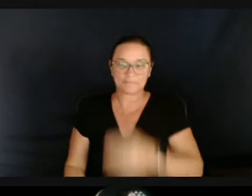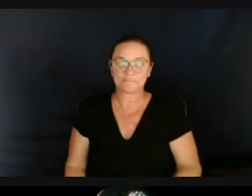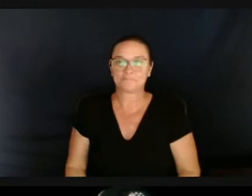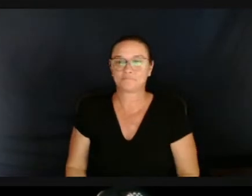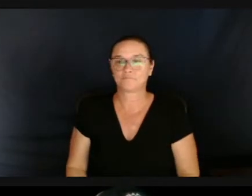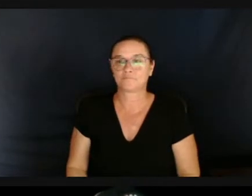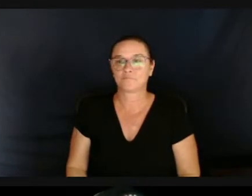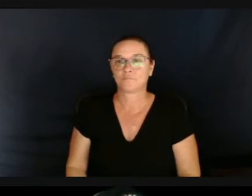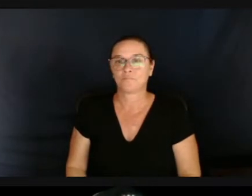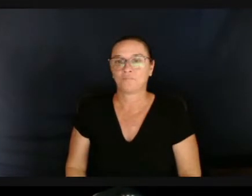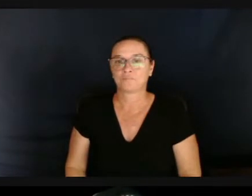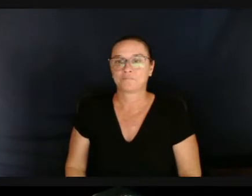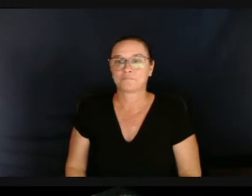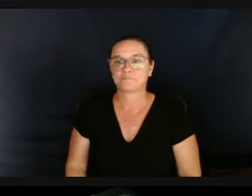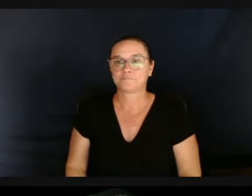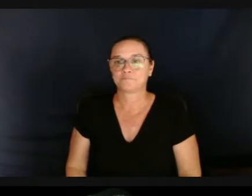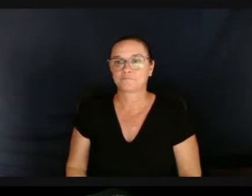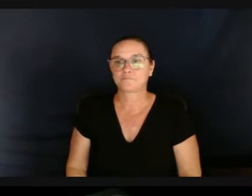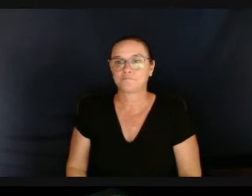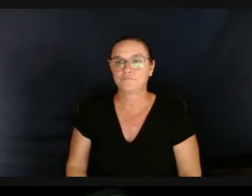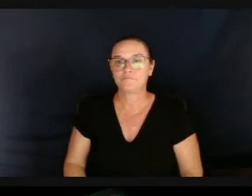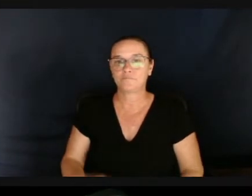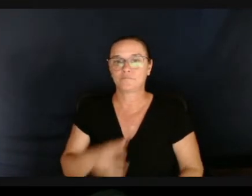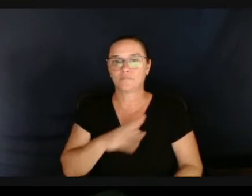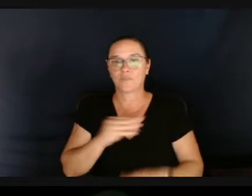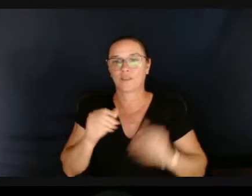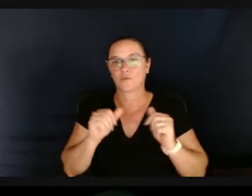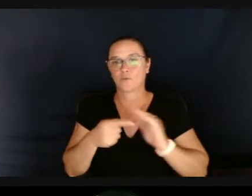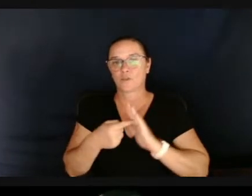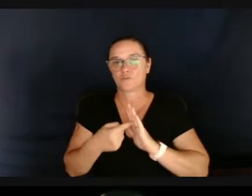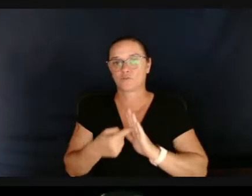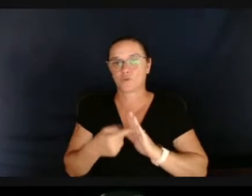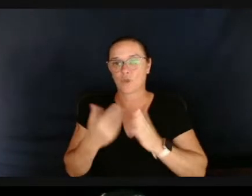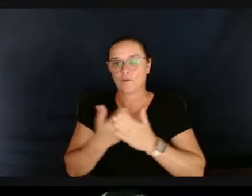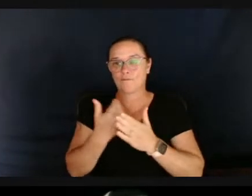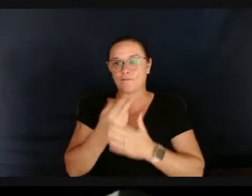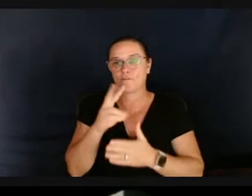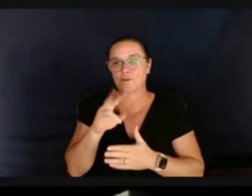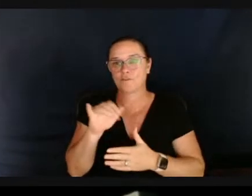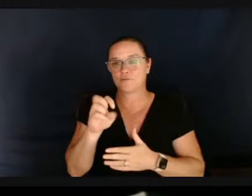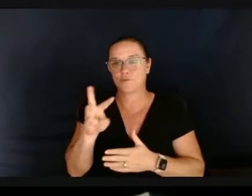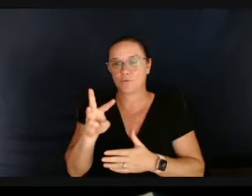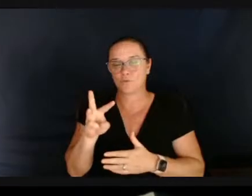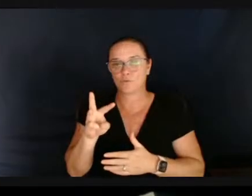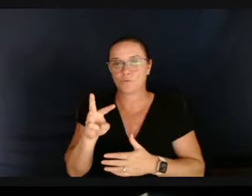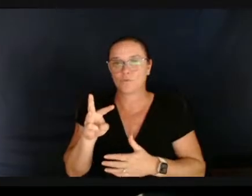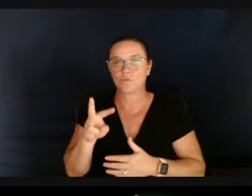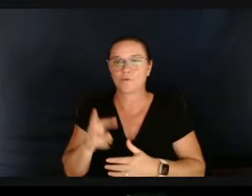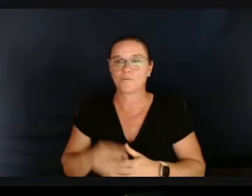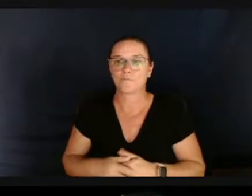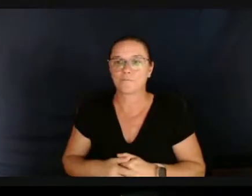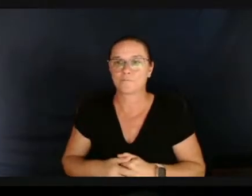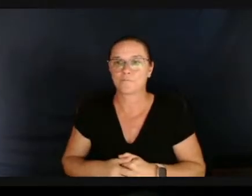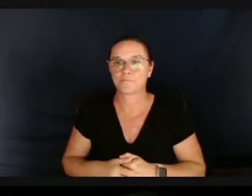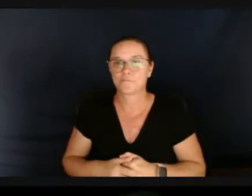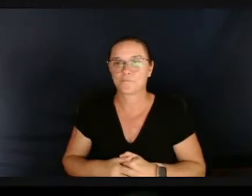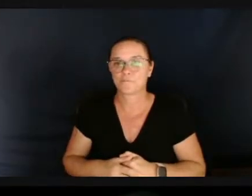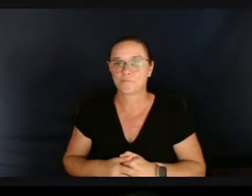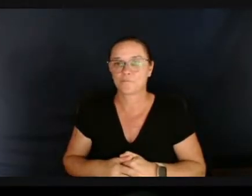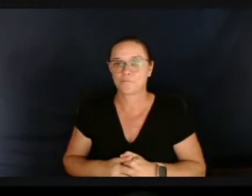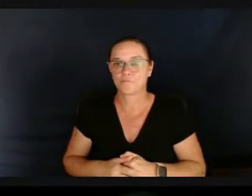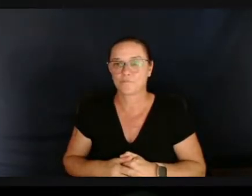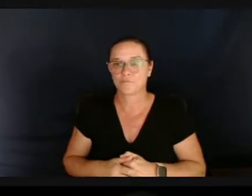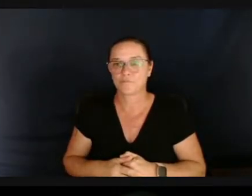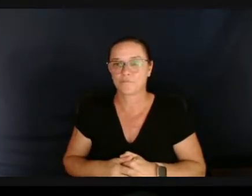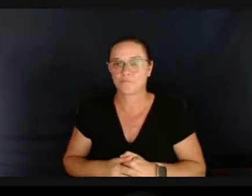And we could show you the freshest views of these other cameras as well. There's V1 and V2 as we just showed you guys.